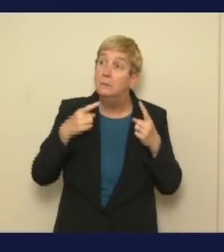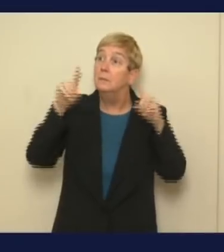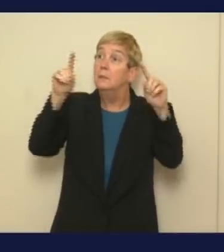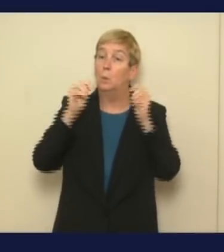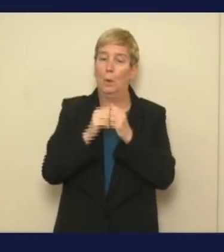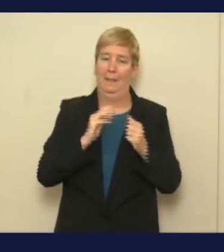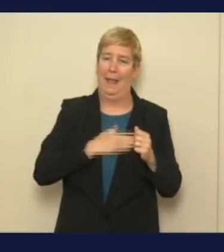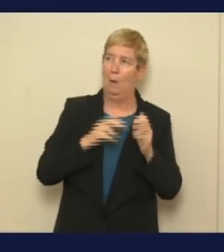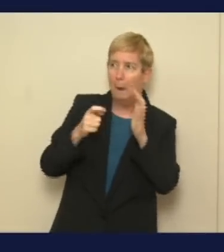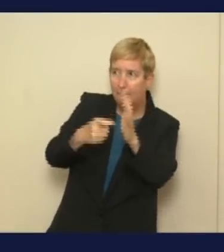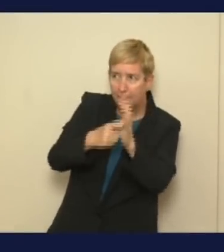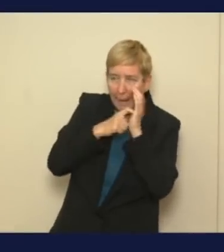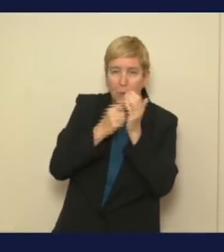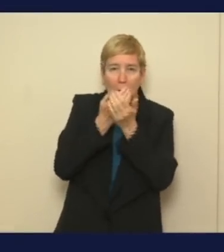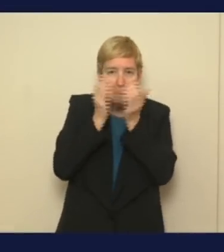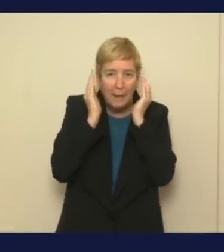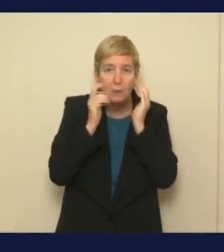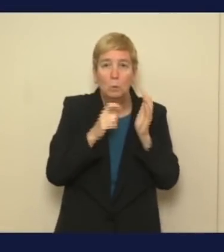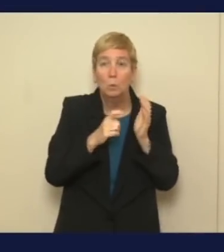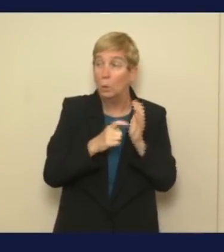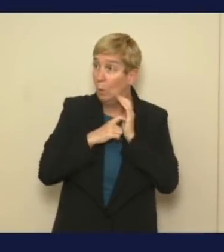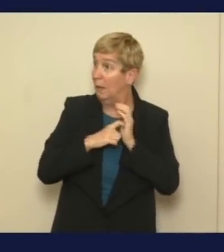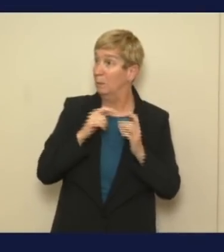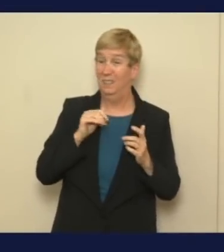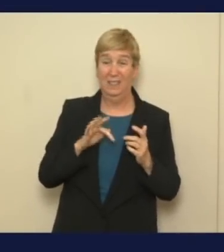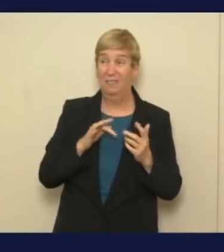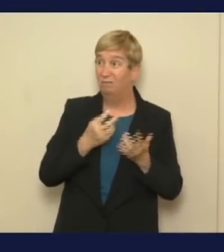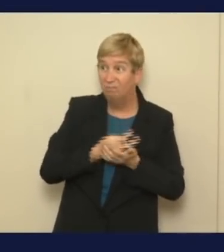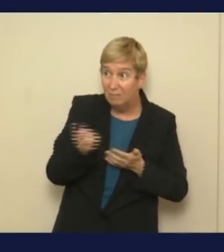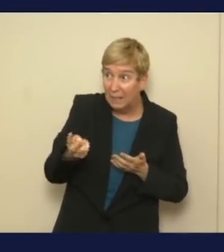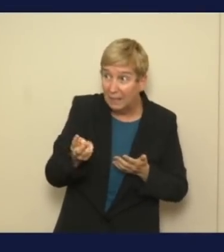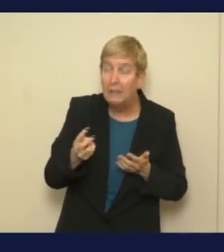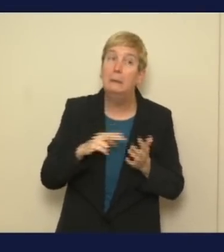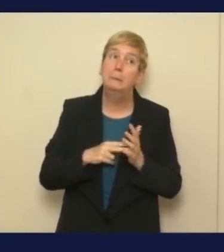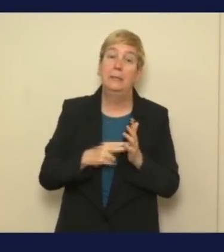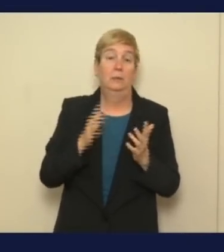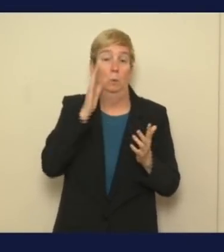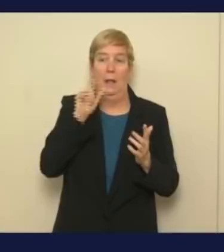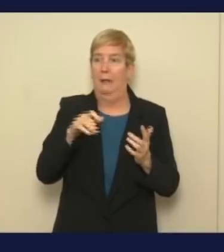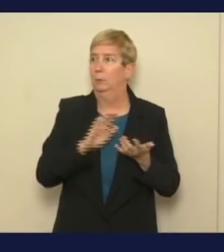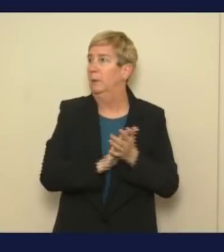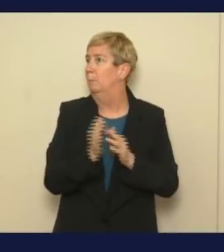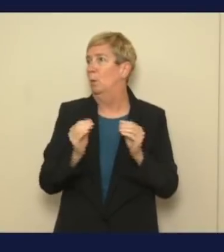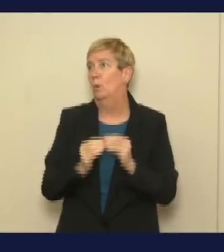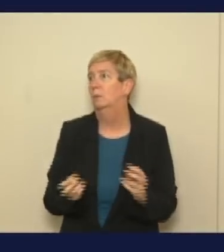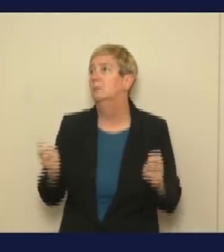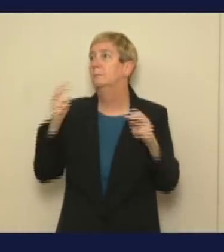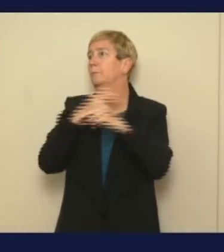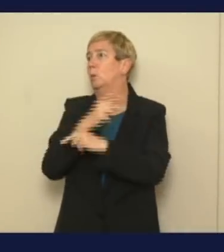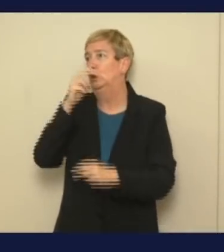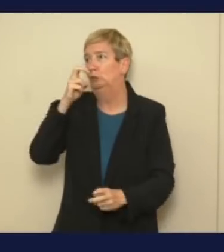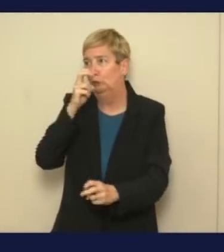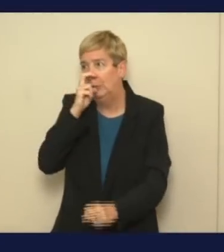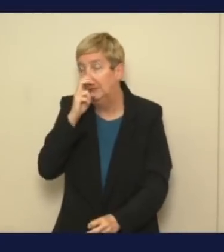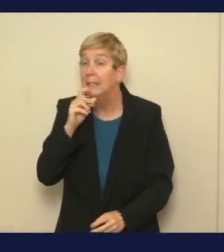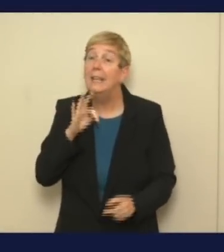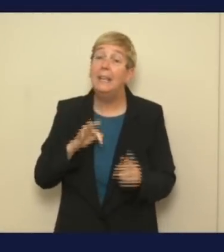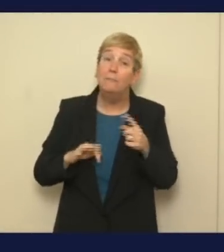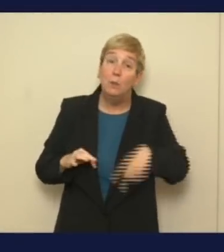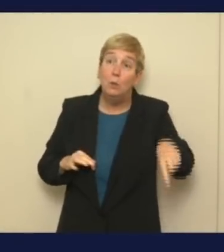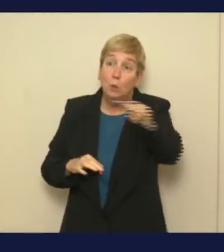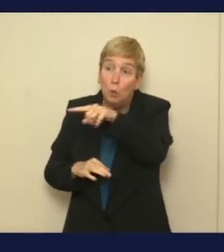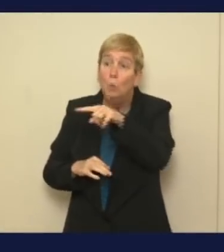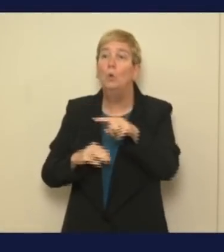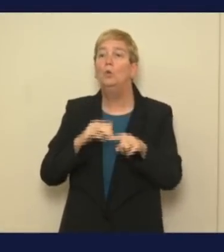other options to make sure that it happens. If you don't wear a mask and socially distance, you don't